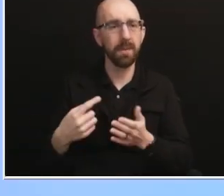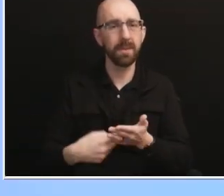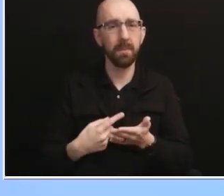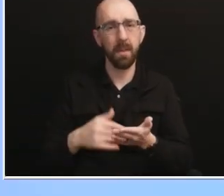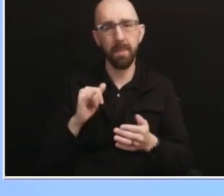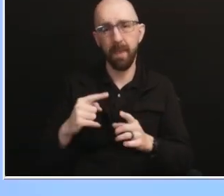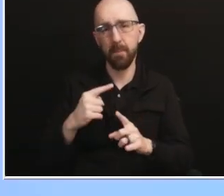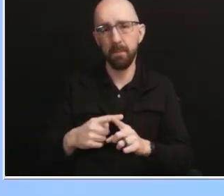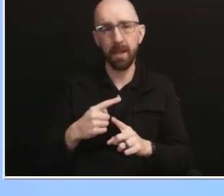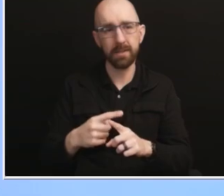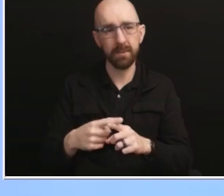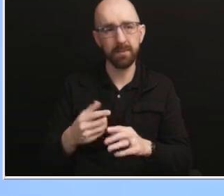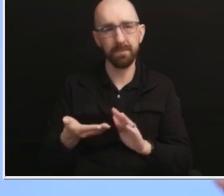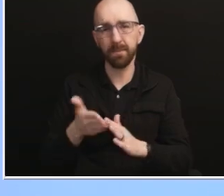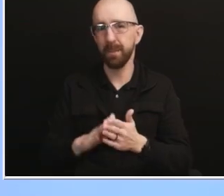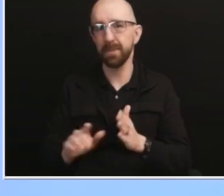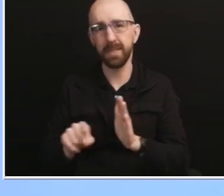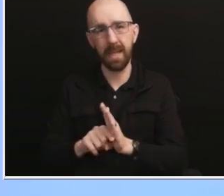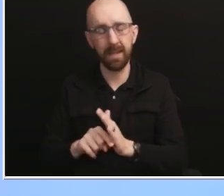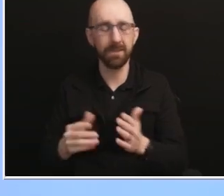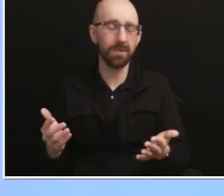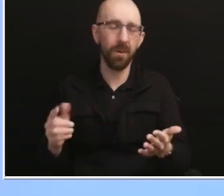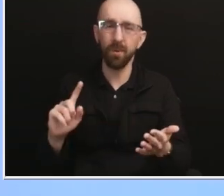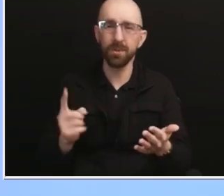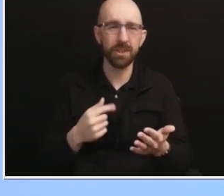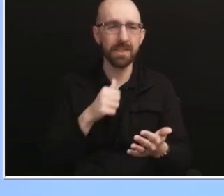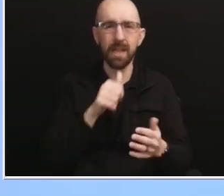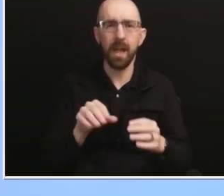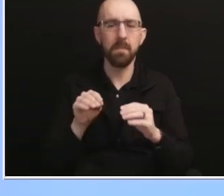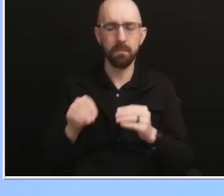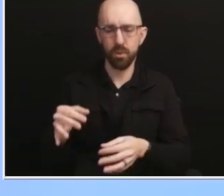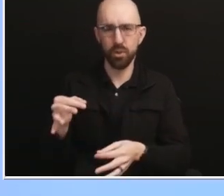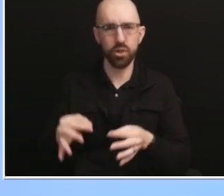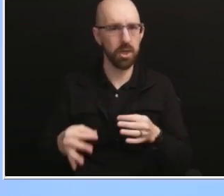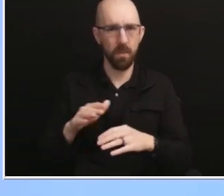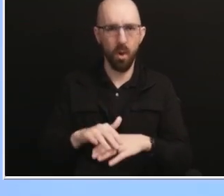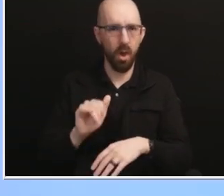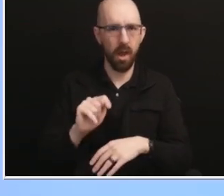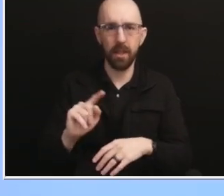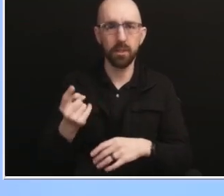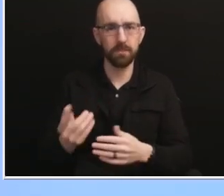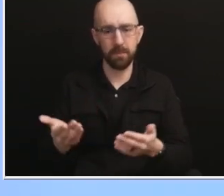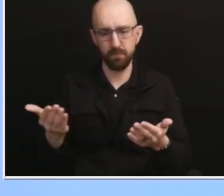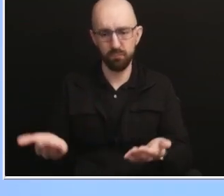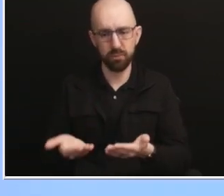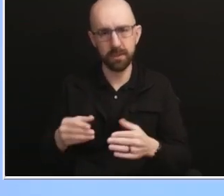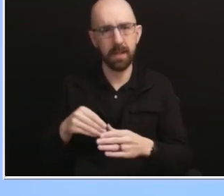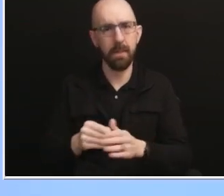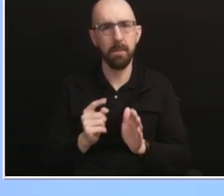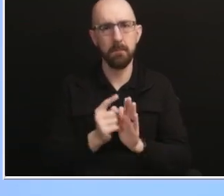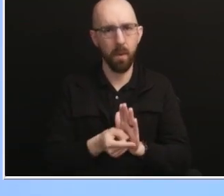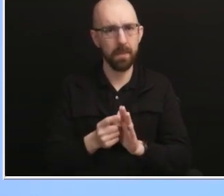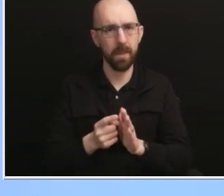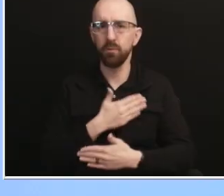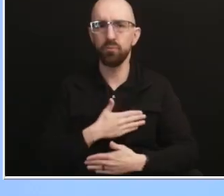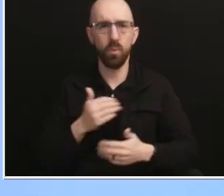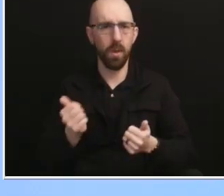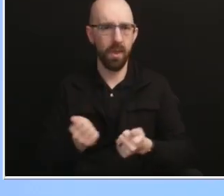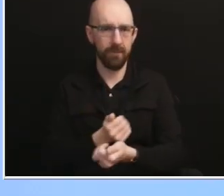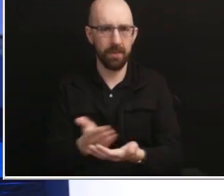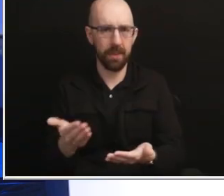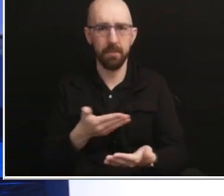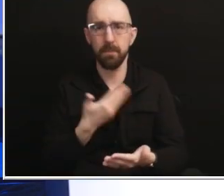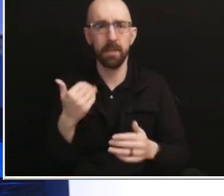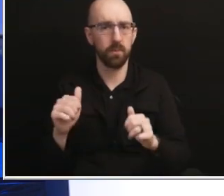ultimately wind up being a negative. So let's just not put a judgment on it. Let's just be present in the moment and enjoy everything to the best that we can.